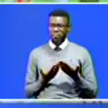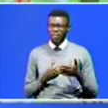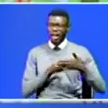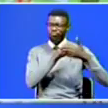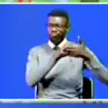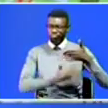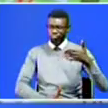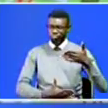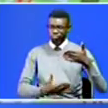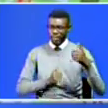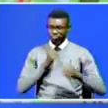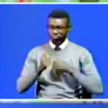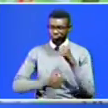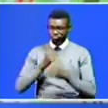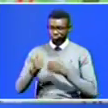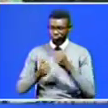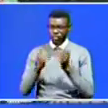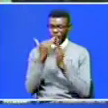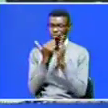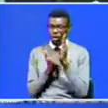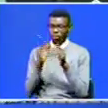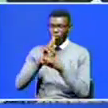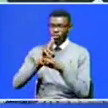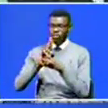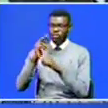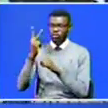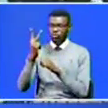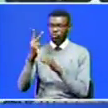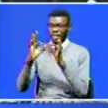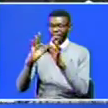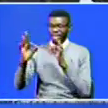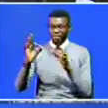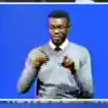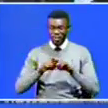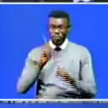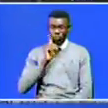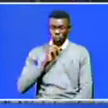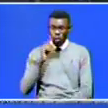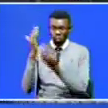very many athletics events using the 2 kilometer circuit. Tomorrow, we shall be expecting to have